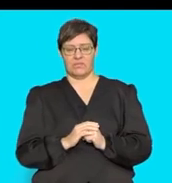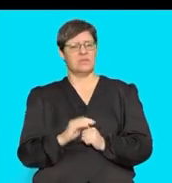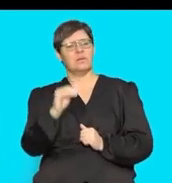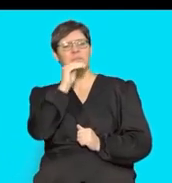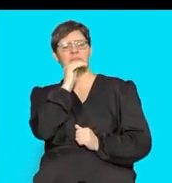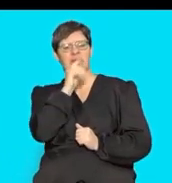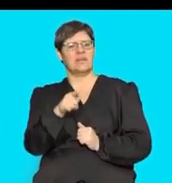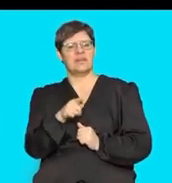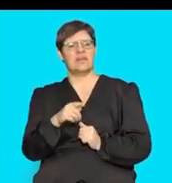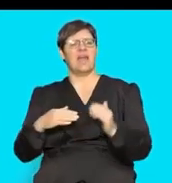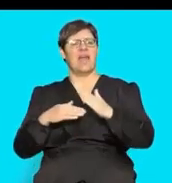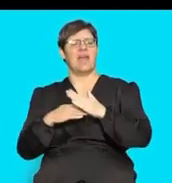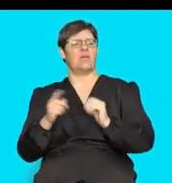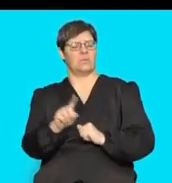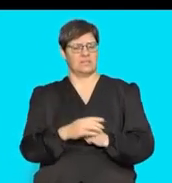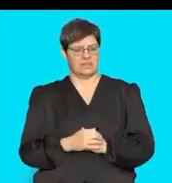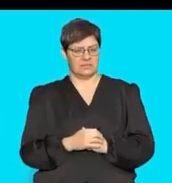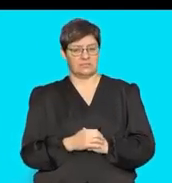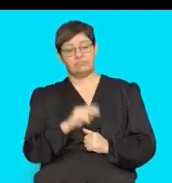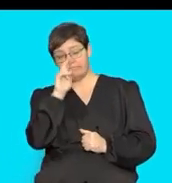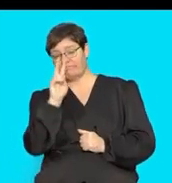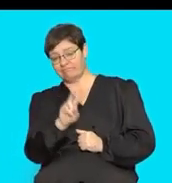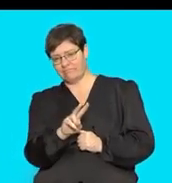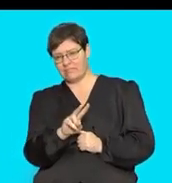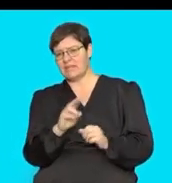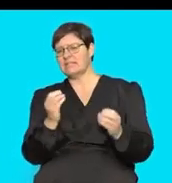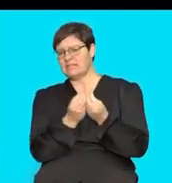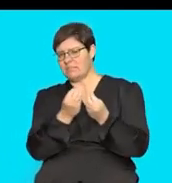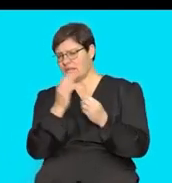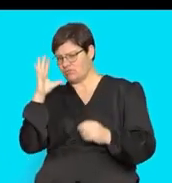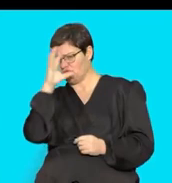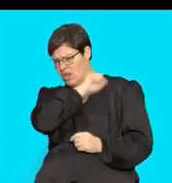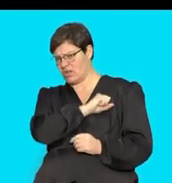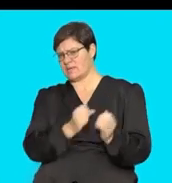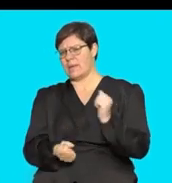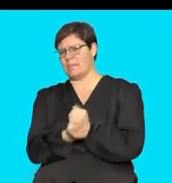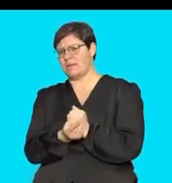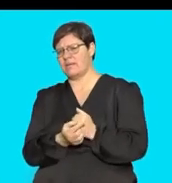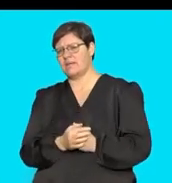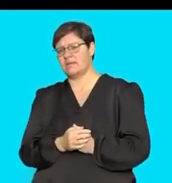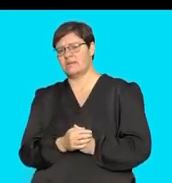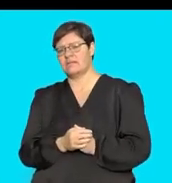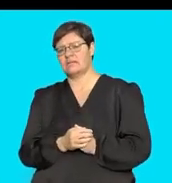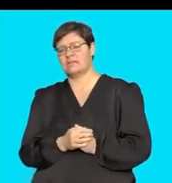What does this mean about the angles? So if you notice, there's something strange happening with the angles here.